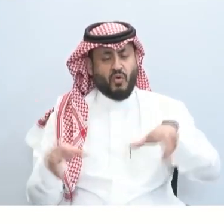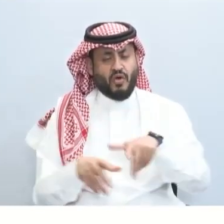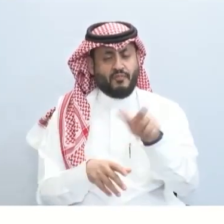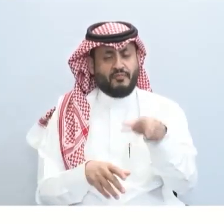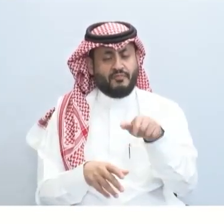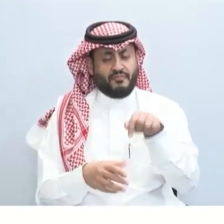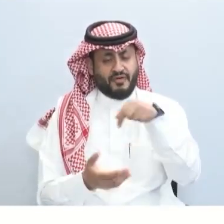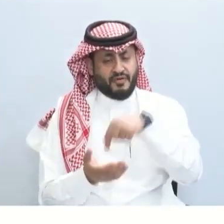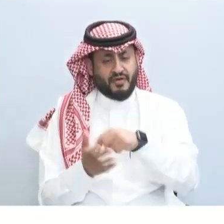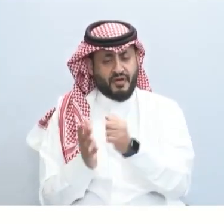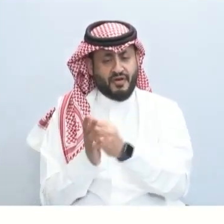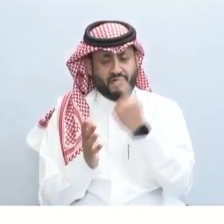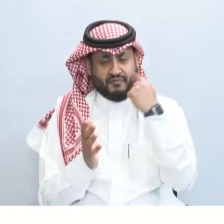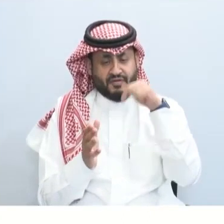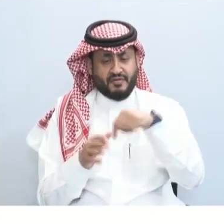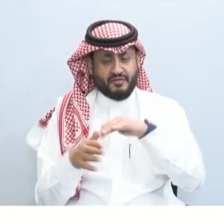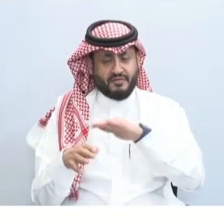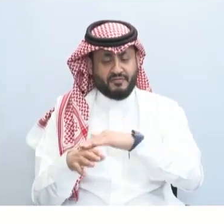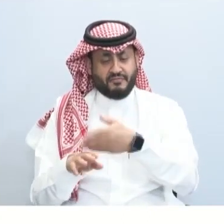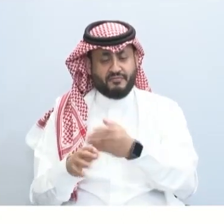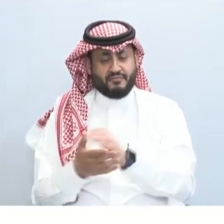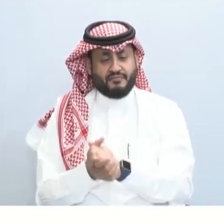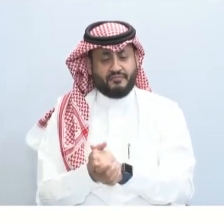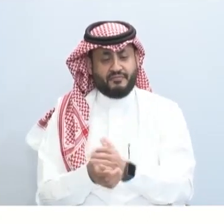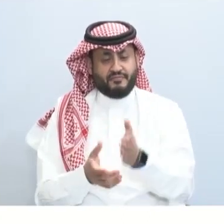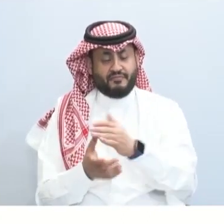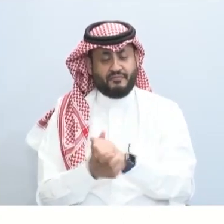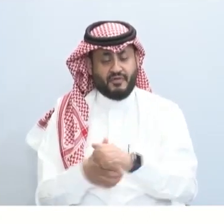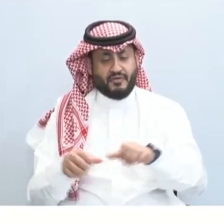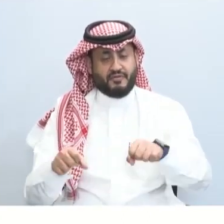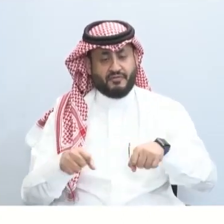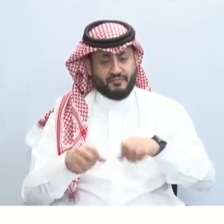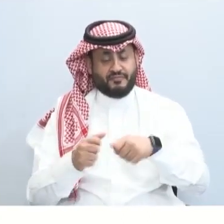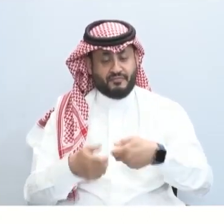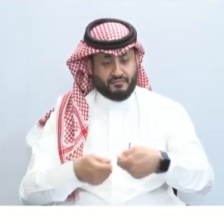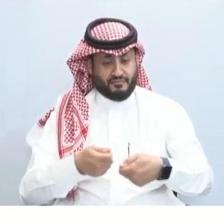who lives in this land. And regarding